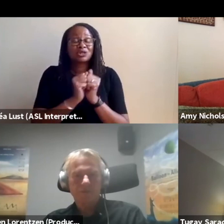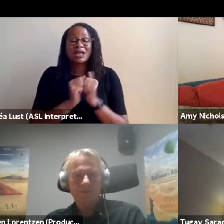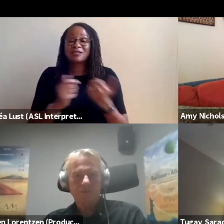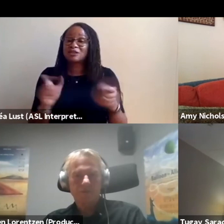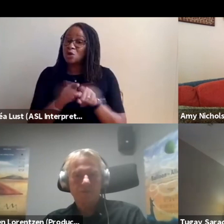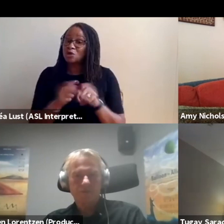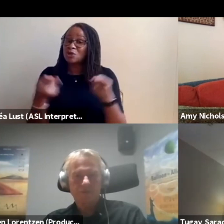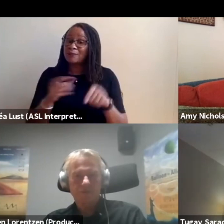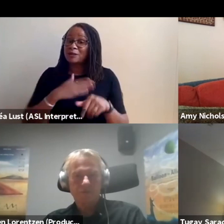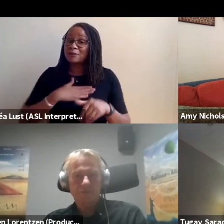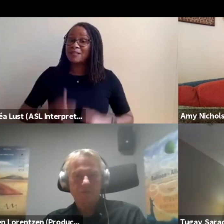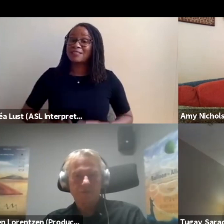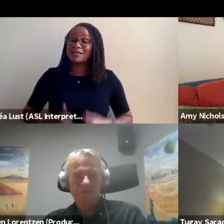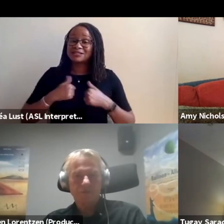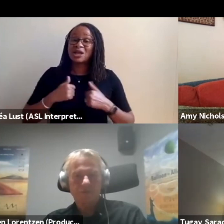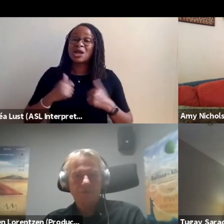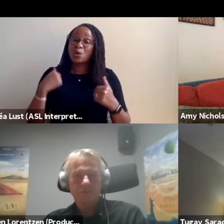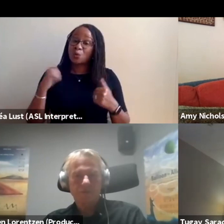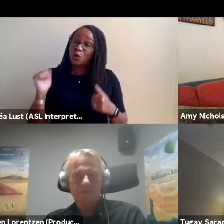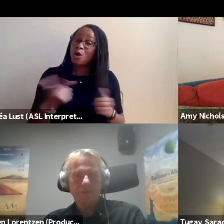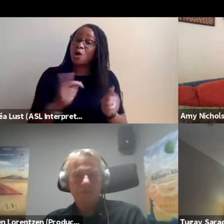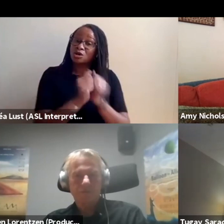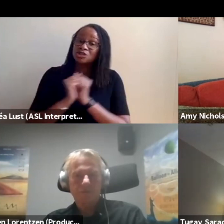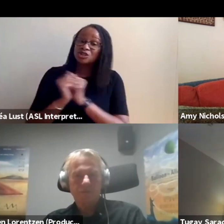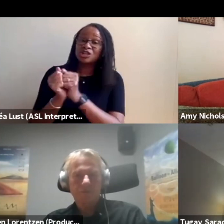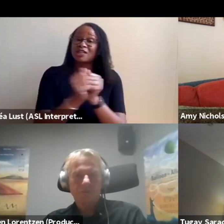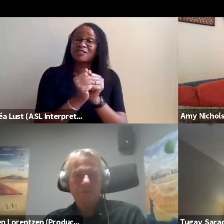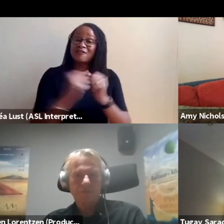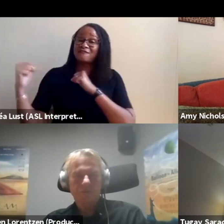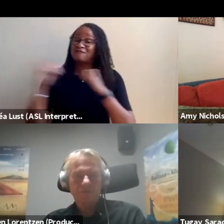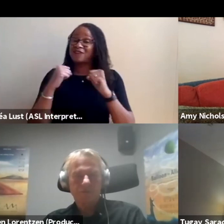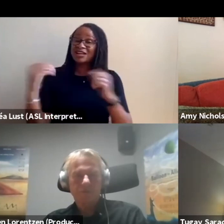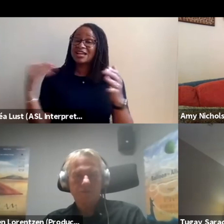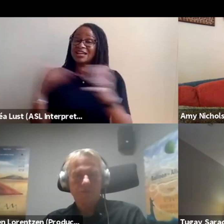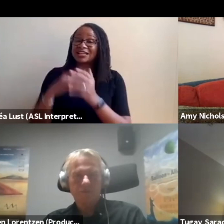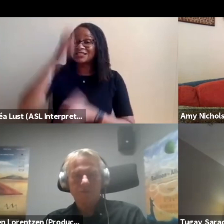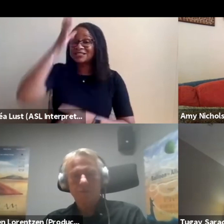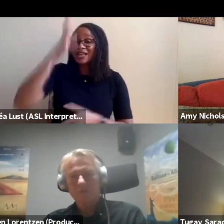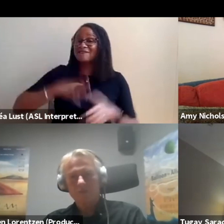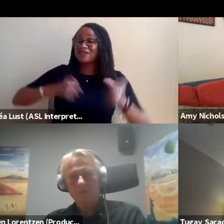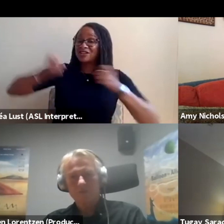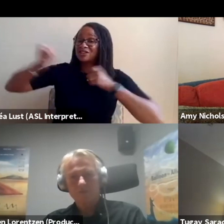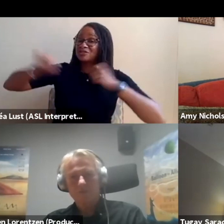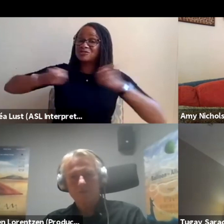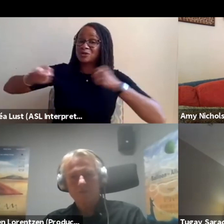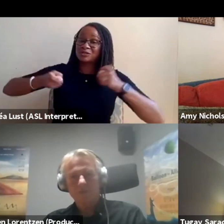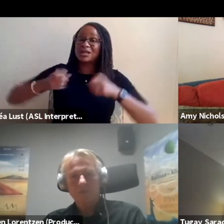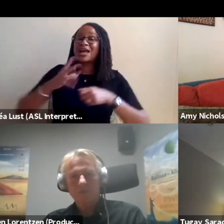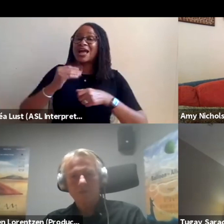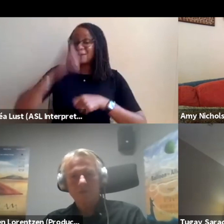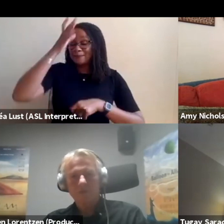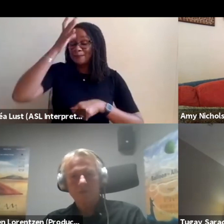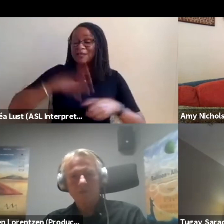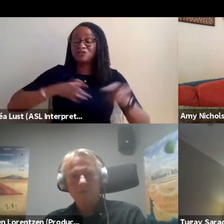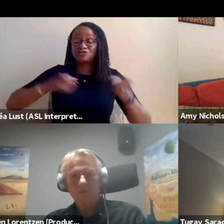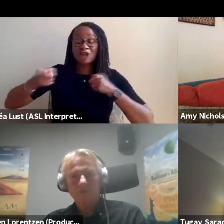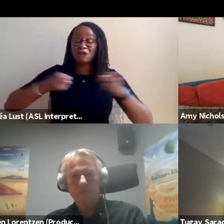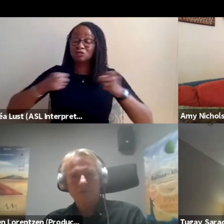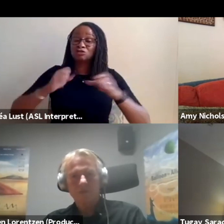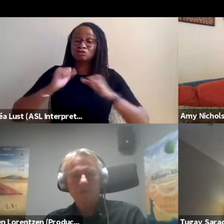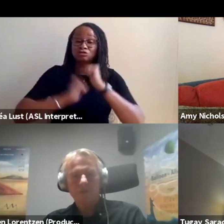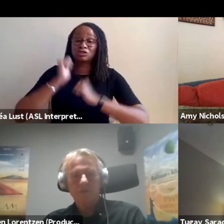are together fighting against the patriarchy and patriarchal structures inside